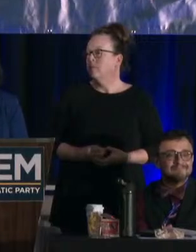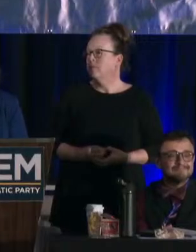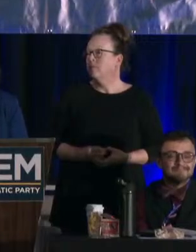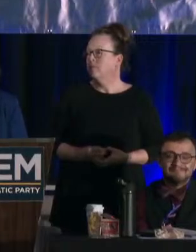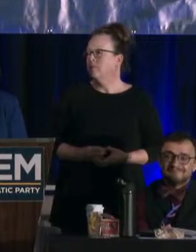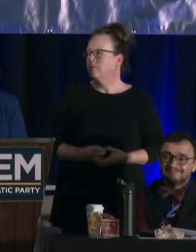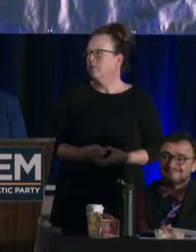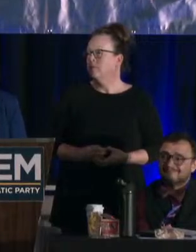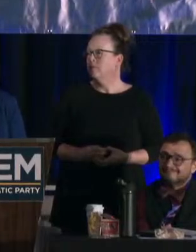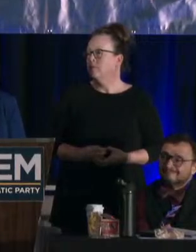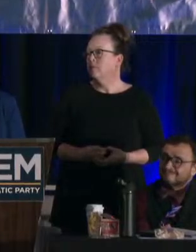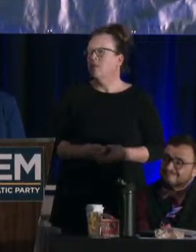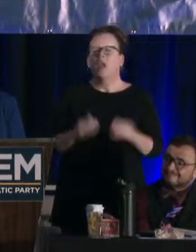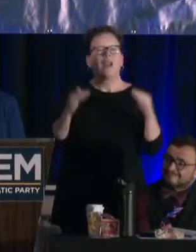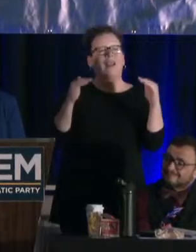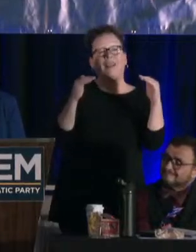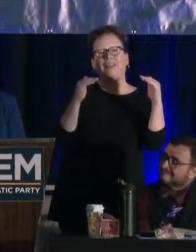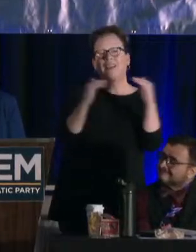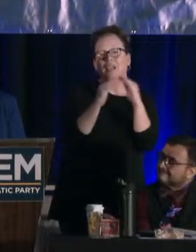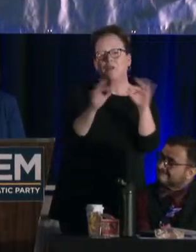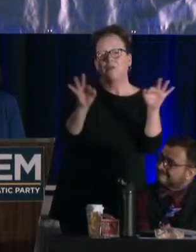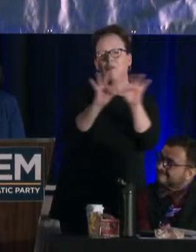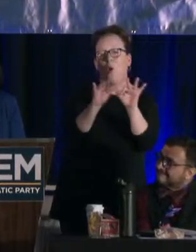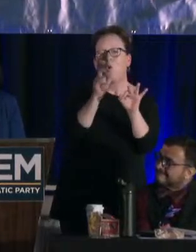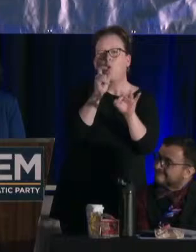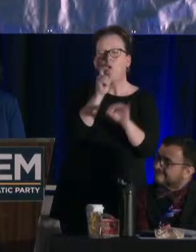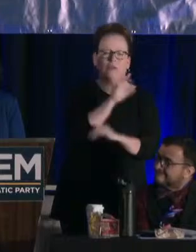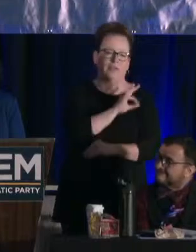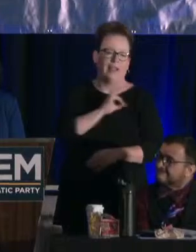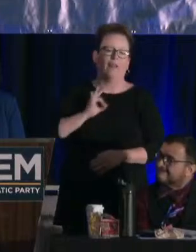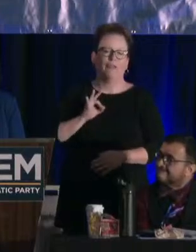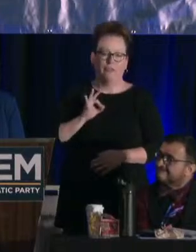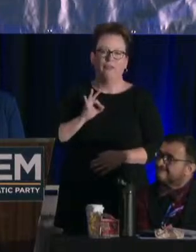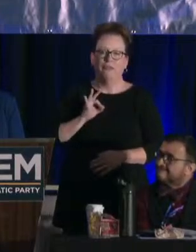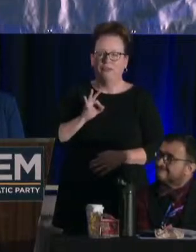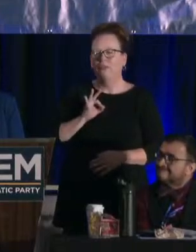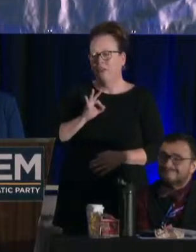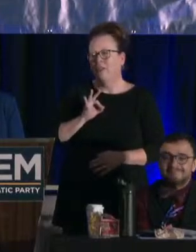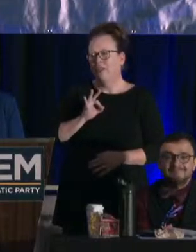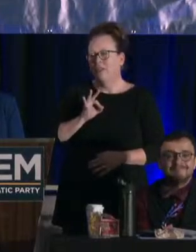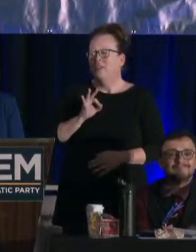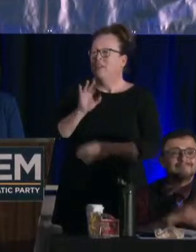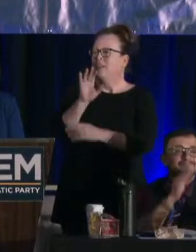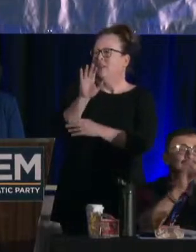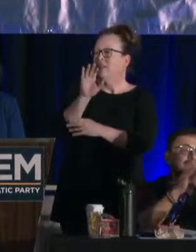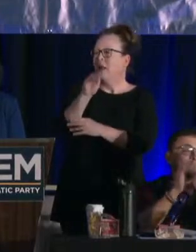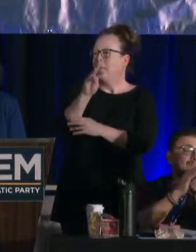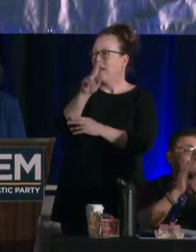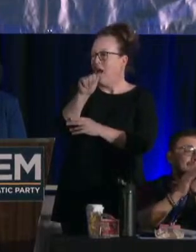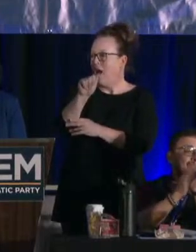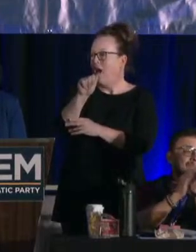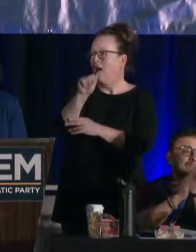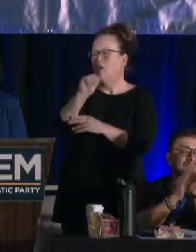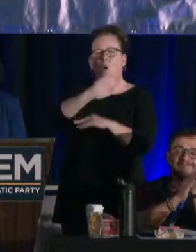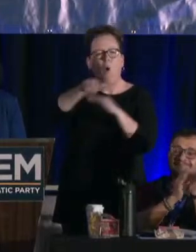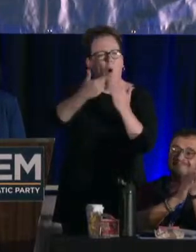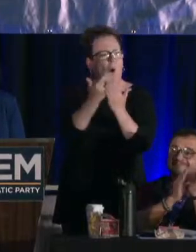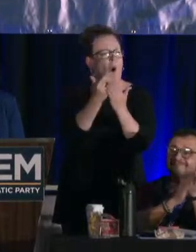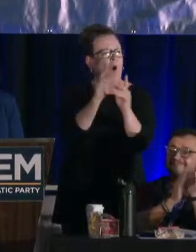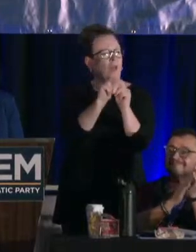And equally important is the staff that supports our efforts. Camille Akala, who's our finance